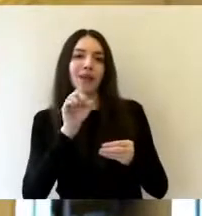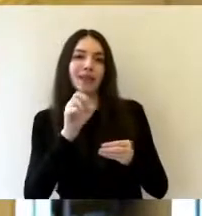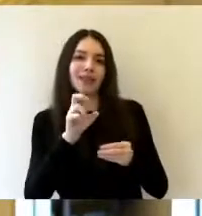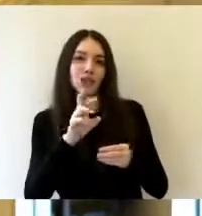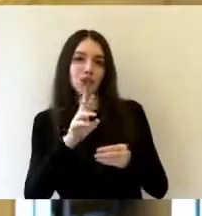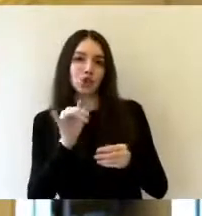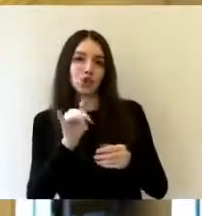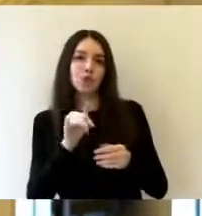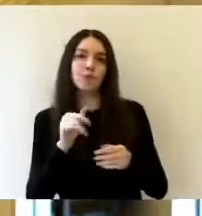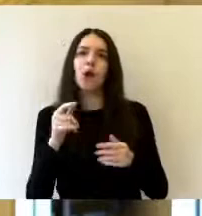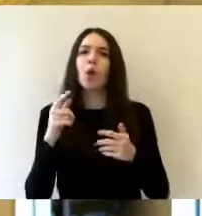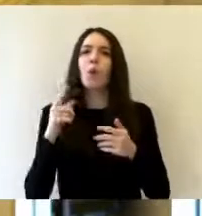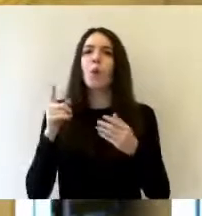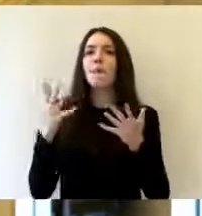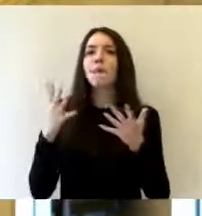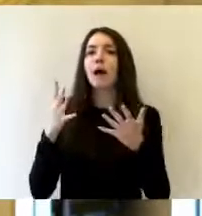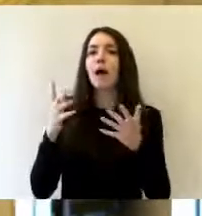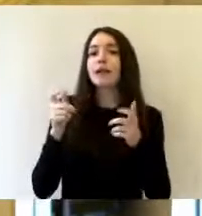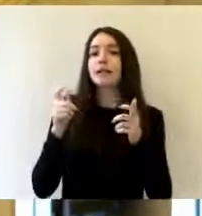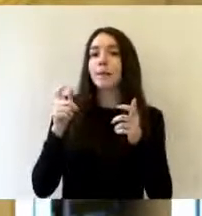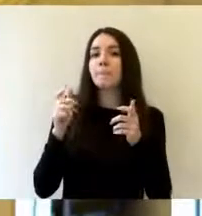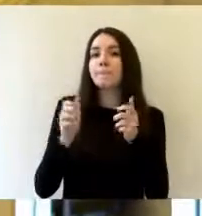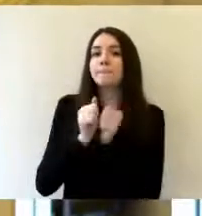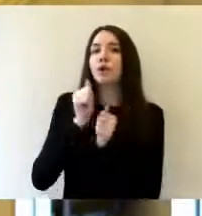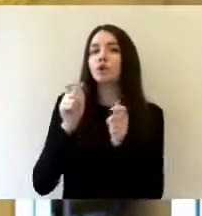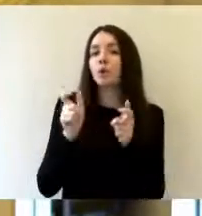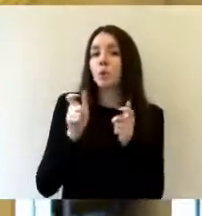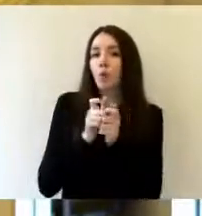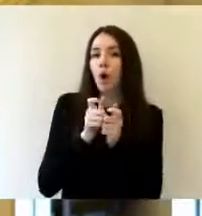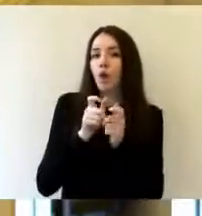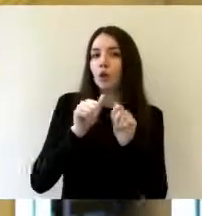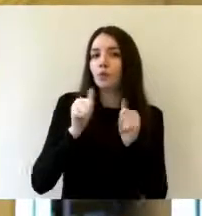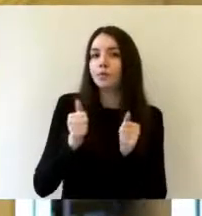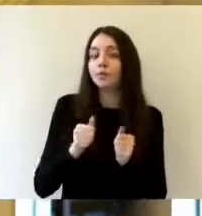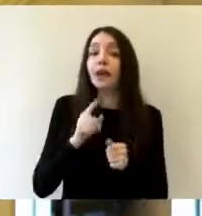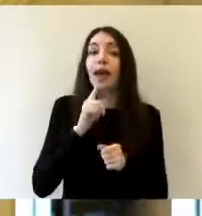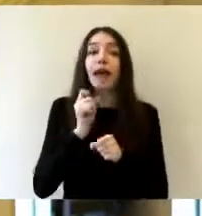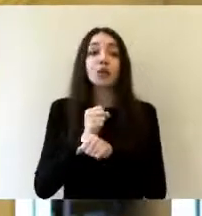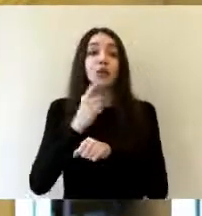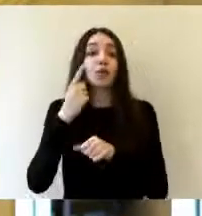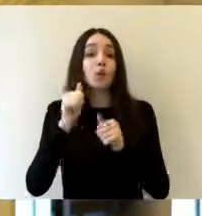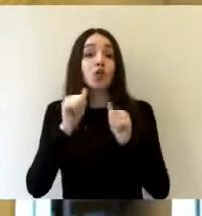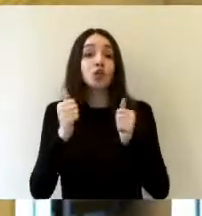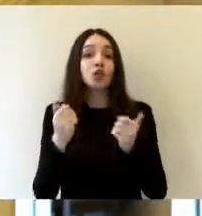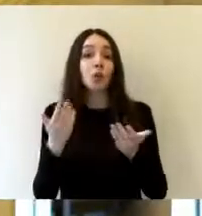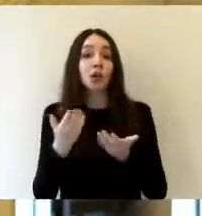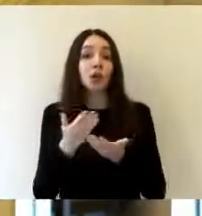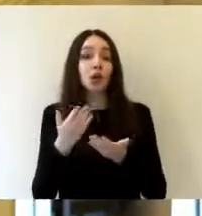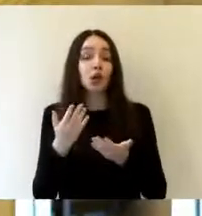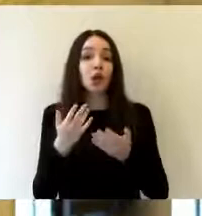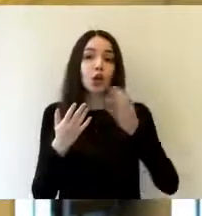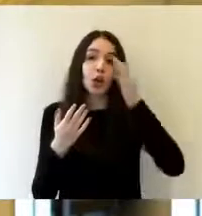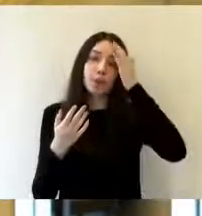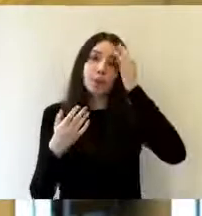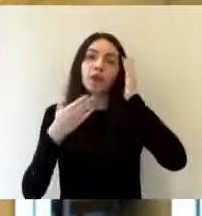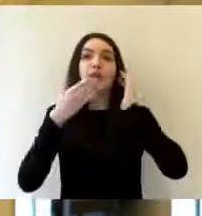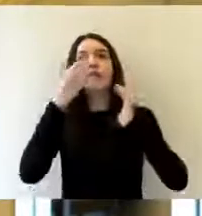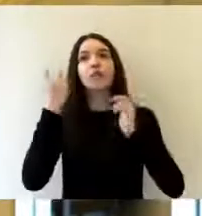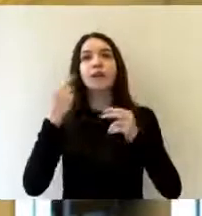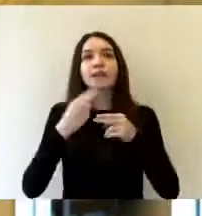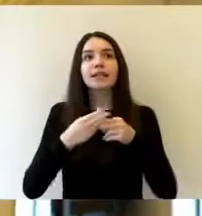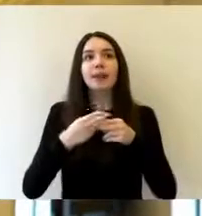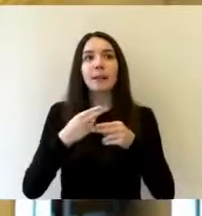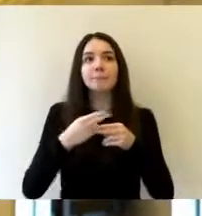ever made? So the smallest piece I've ever made was actually for a show here in Baltimore, the Creative Alliance. I can't remember the name of it. It was curated by